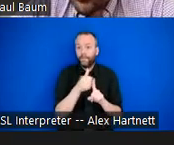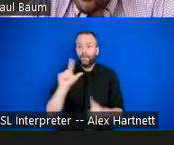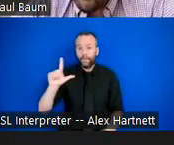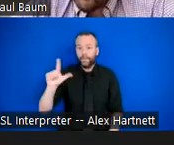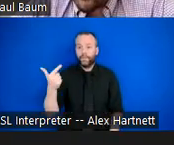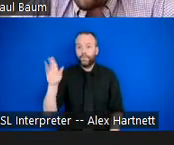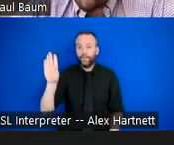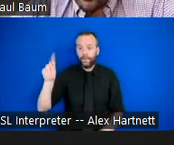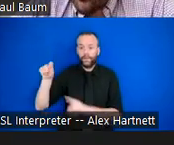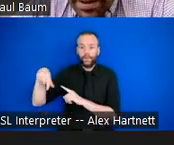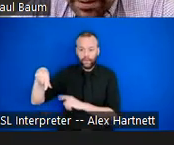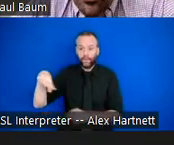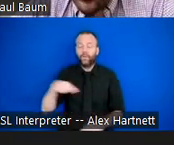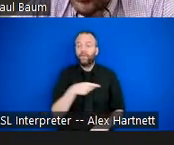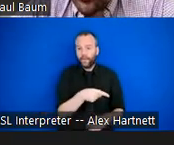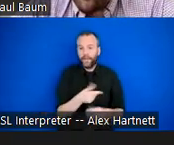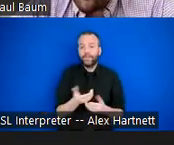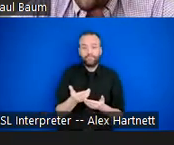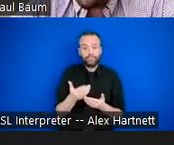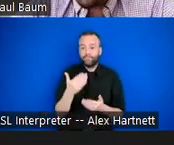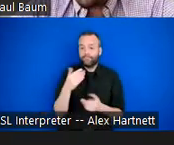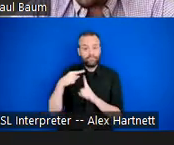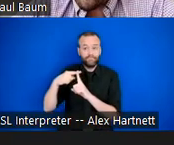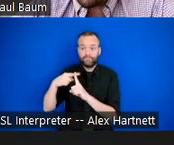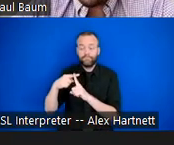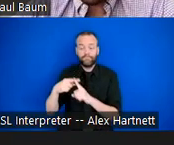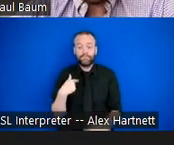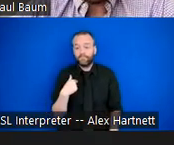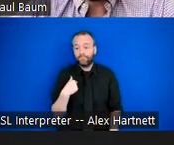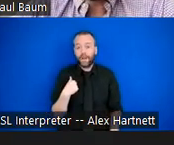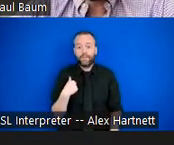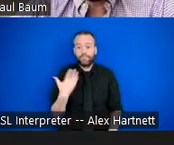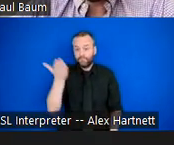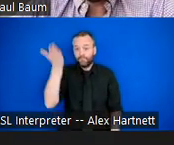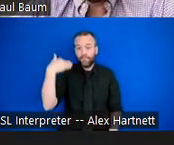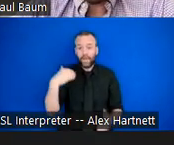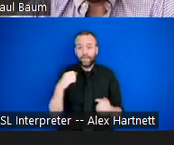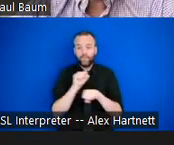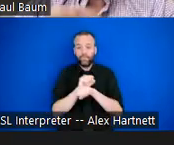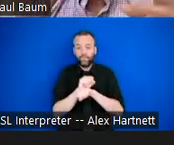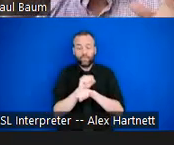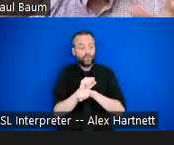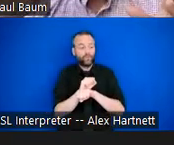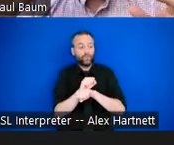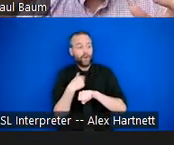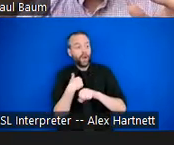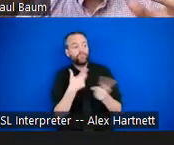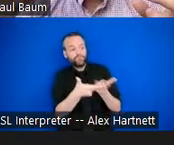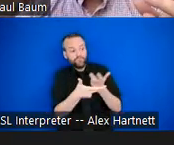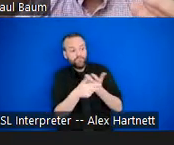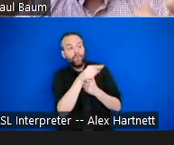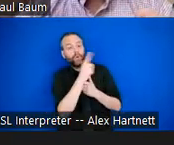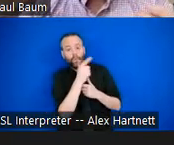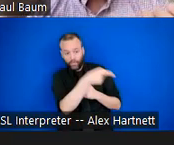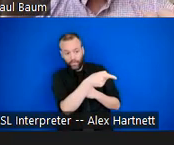many, was one myself there. And I think when we have that, and I